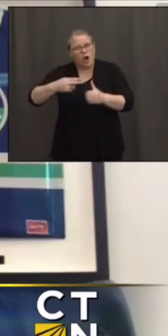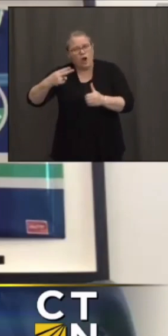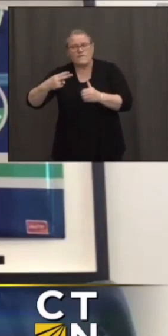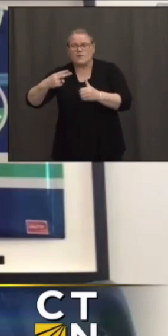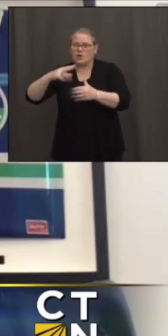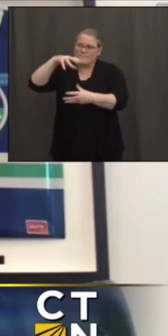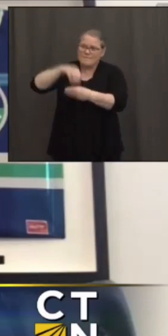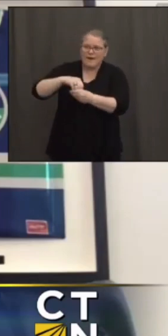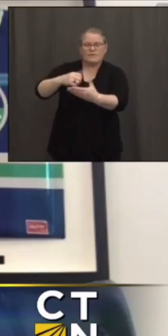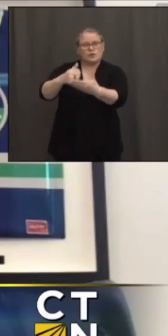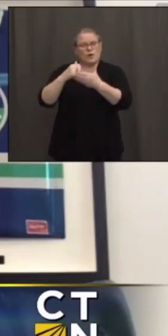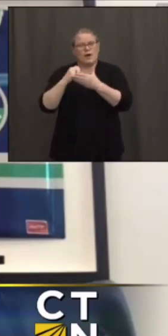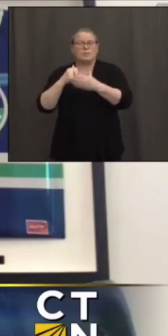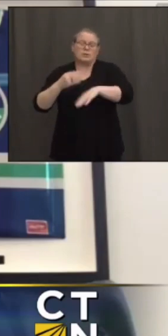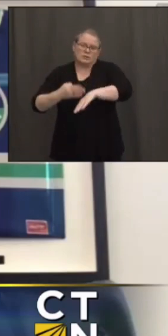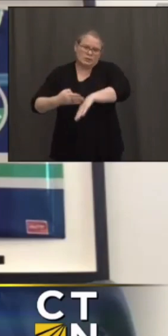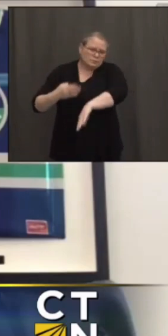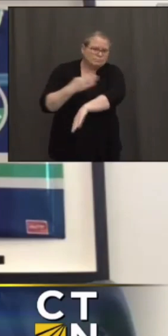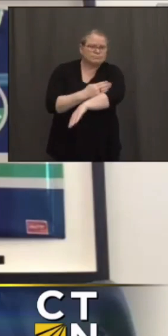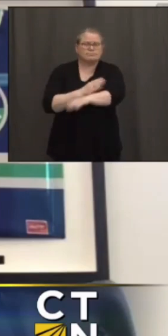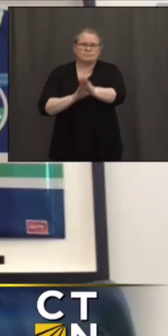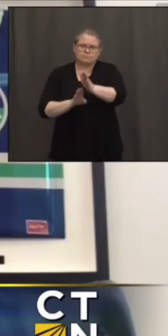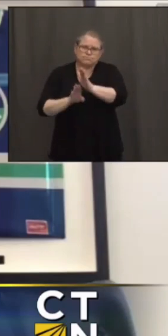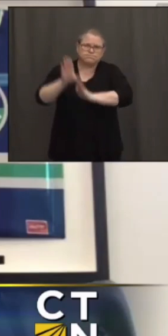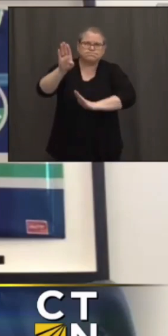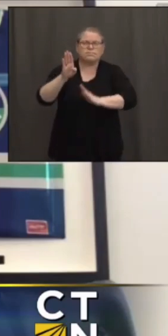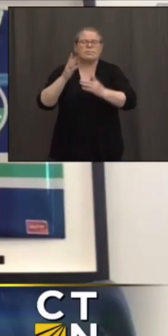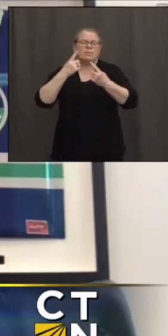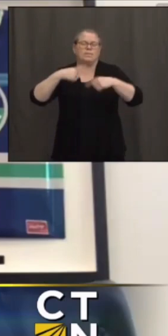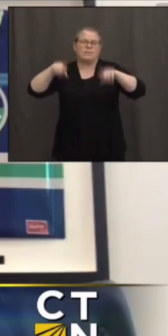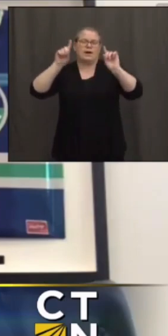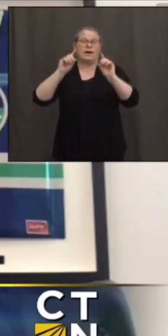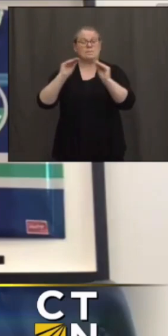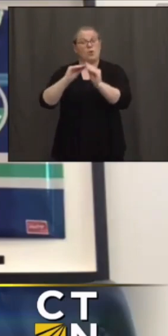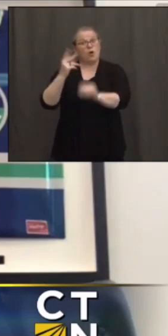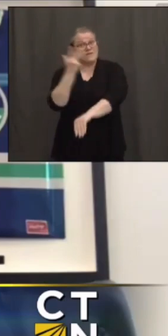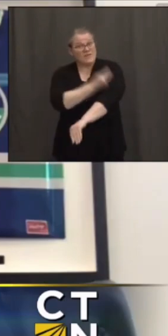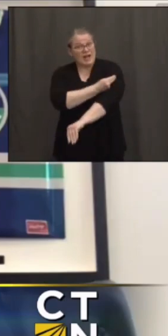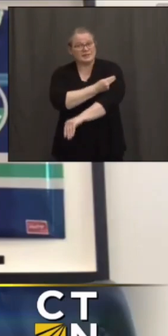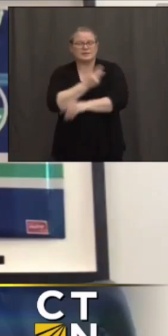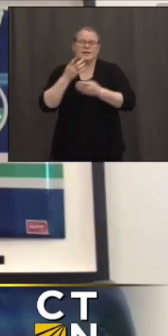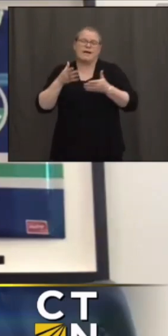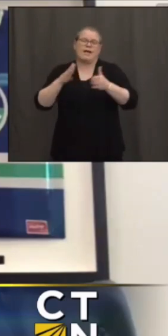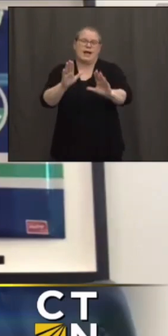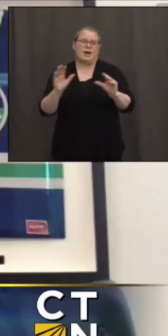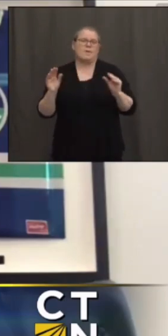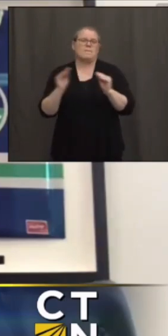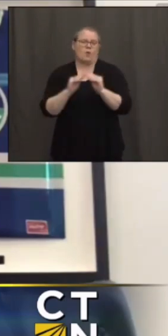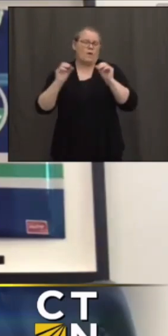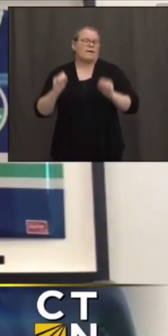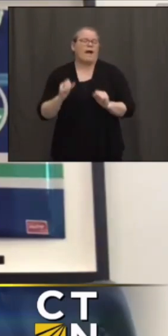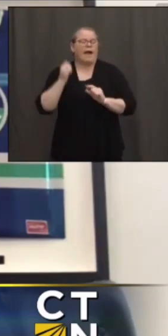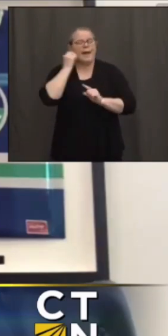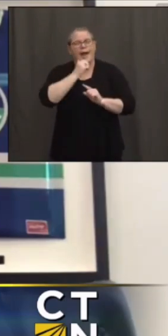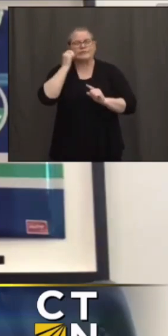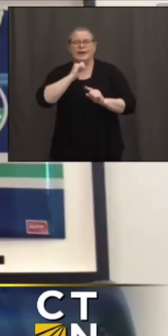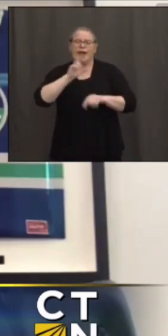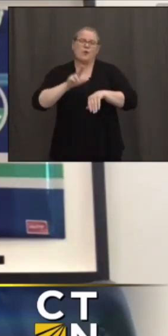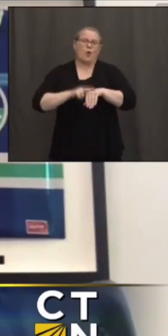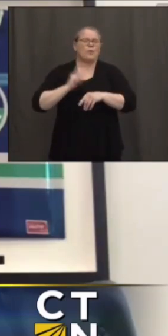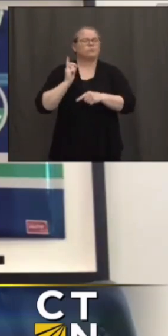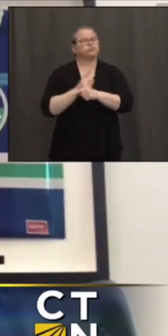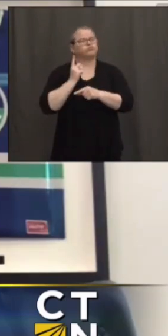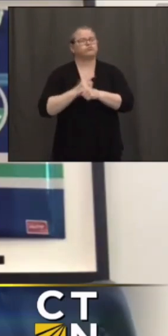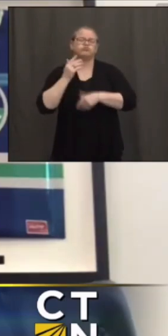important it is to be able to get vaccinations and get back to a new normal. It's, when May 11th comes around and